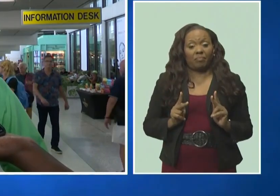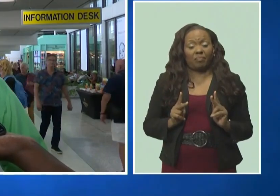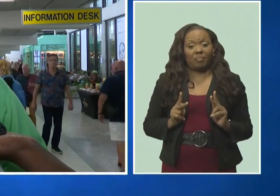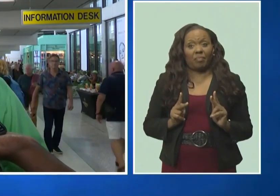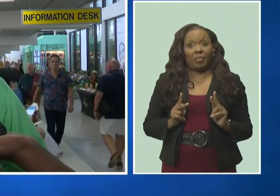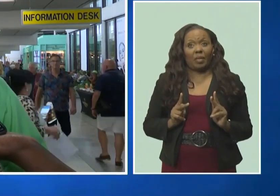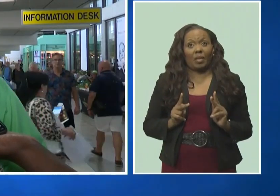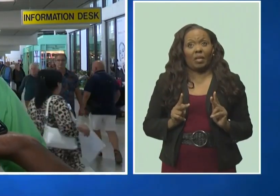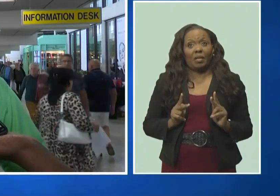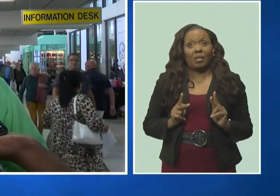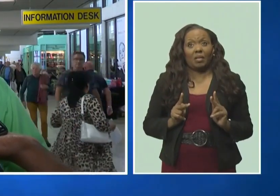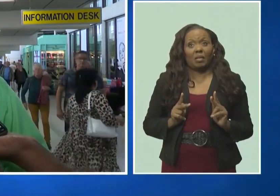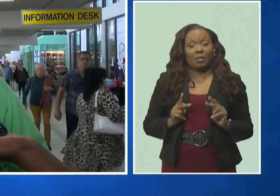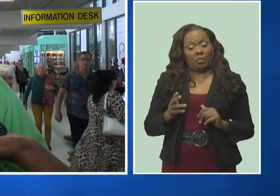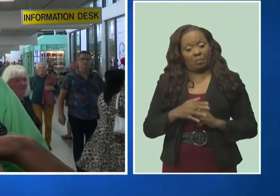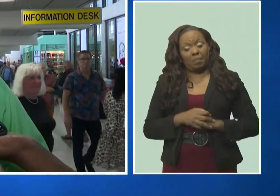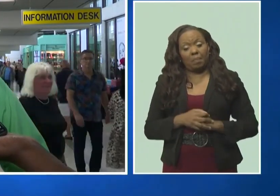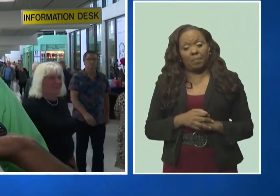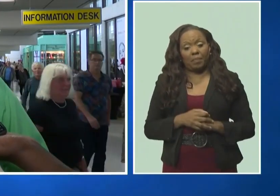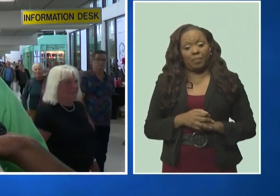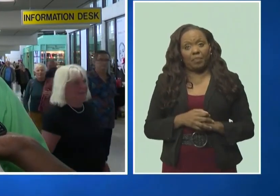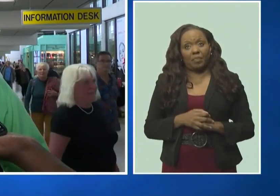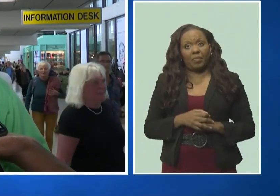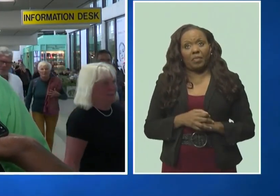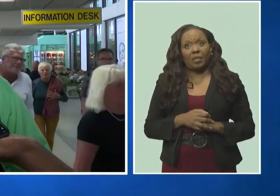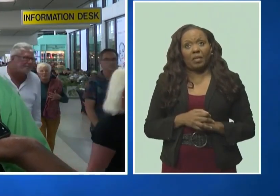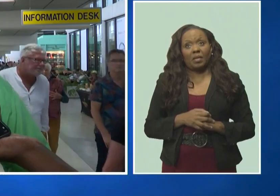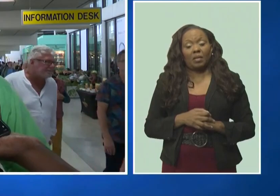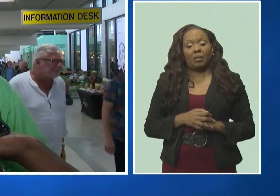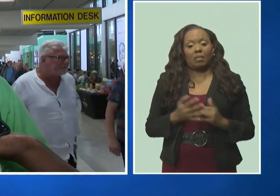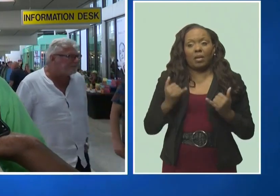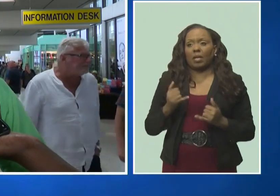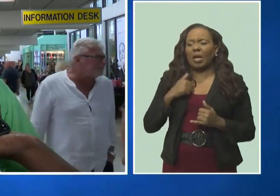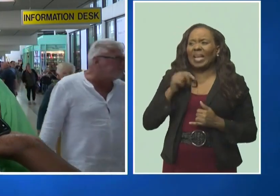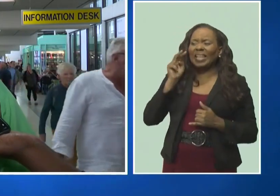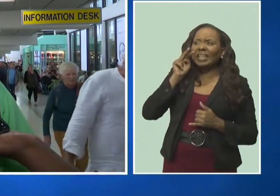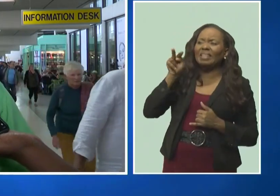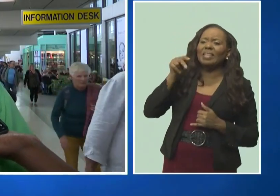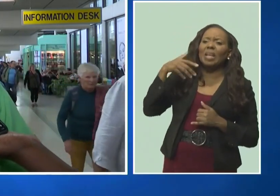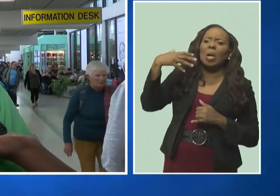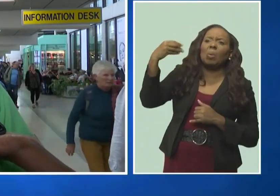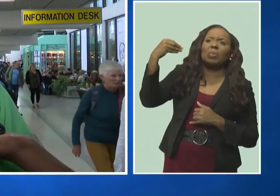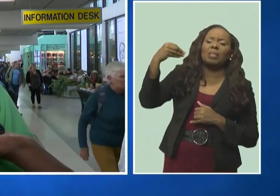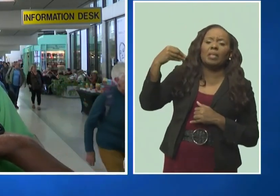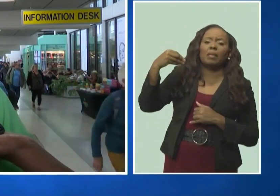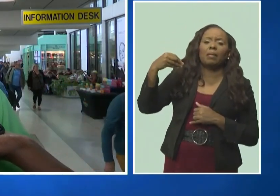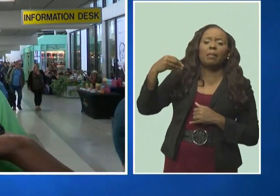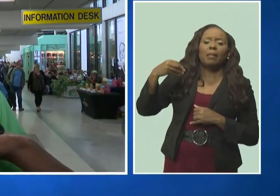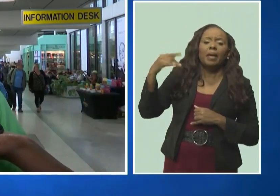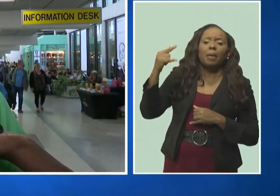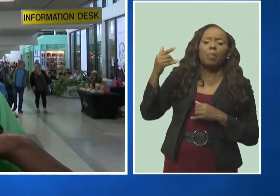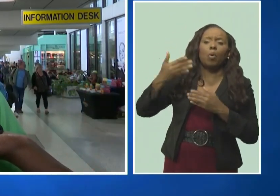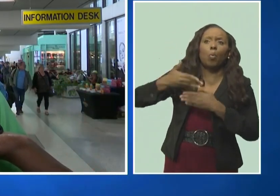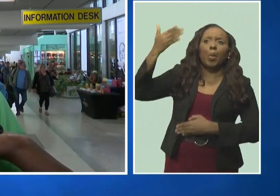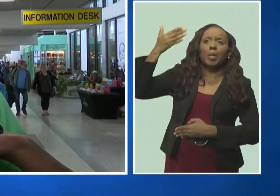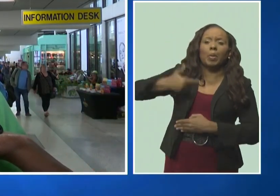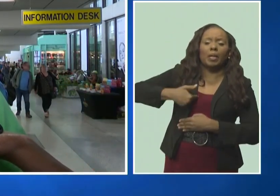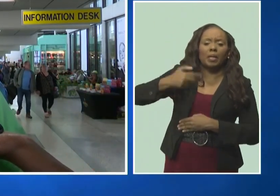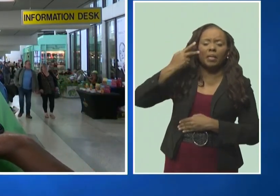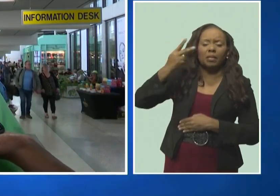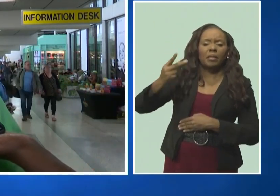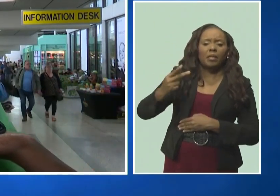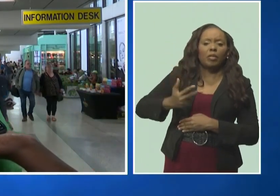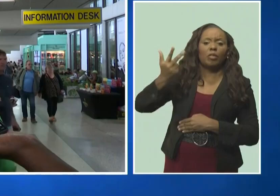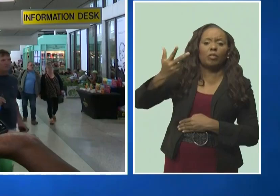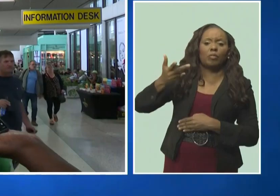there are 2 Condors and I think a Eurowings on the ground, that is, you have to be able to handle those. So